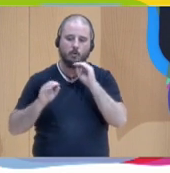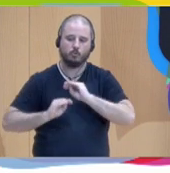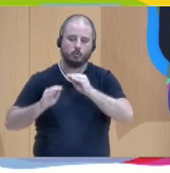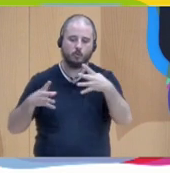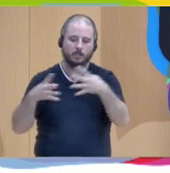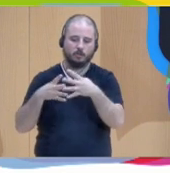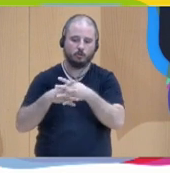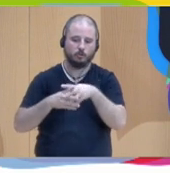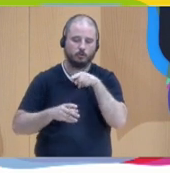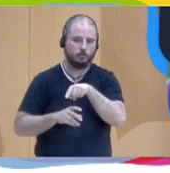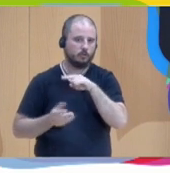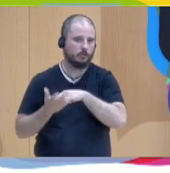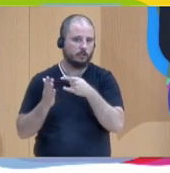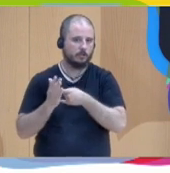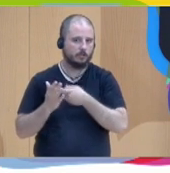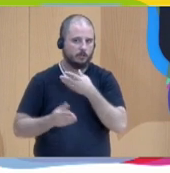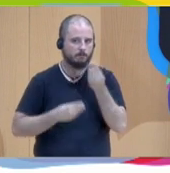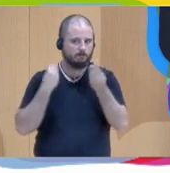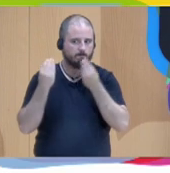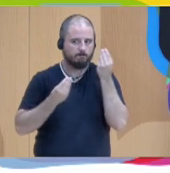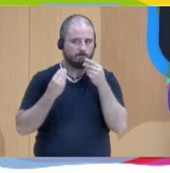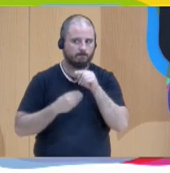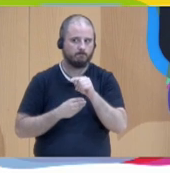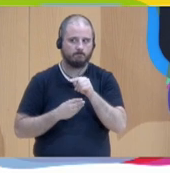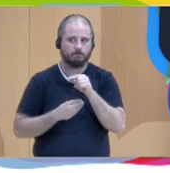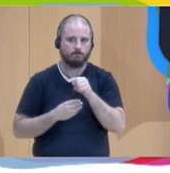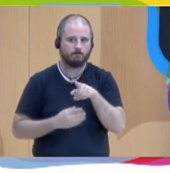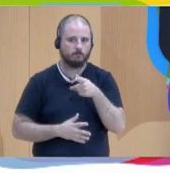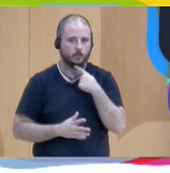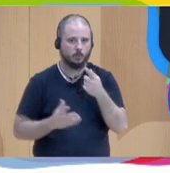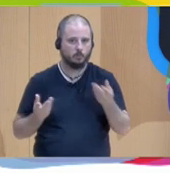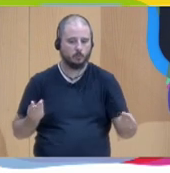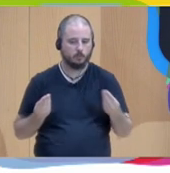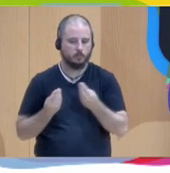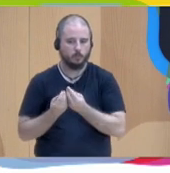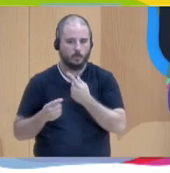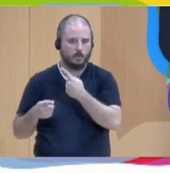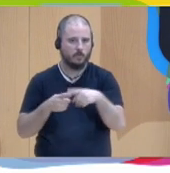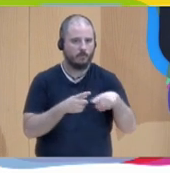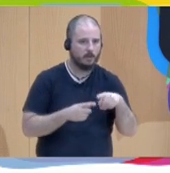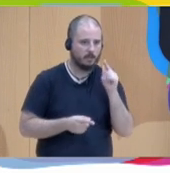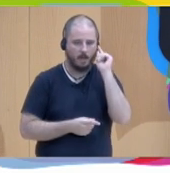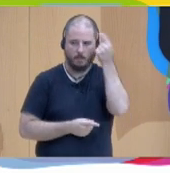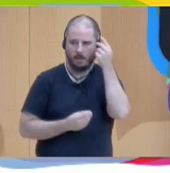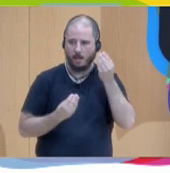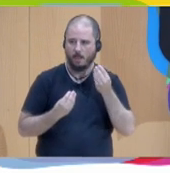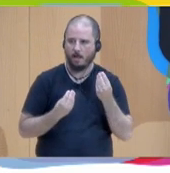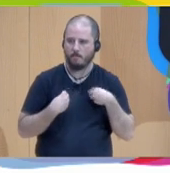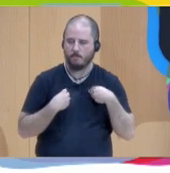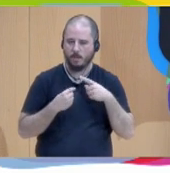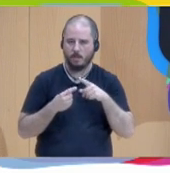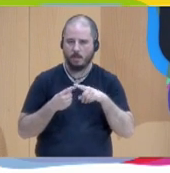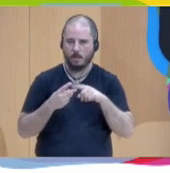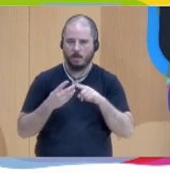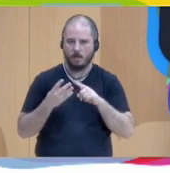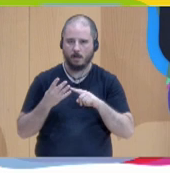are meeting each other. How they are responding to each other. Then I think that the